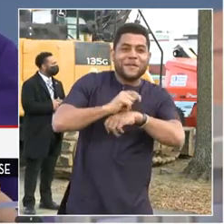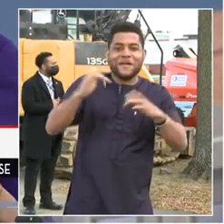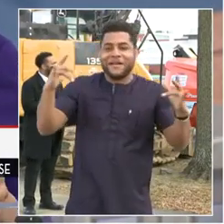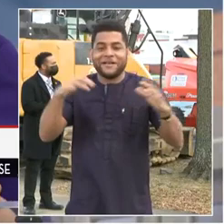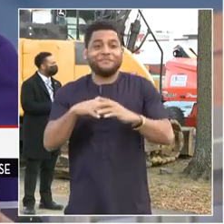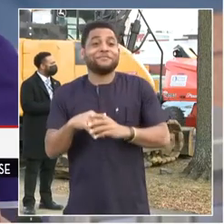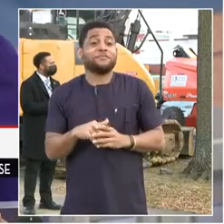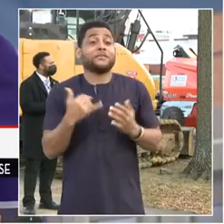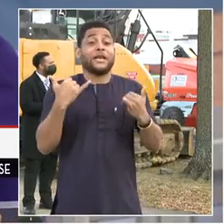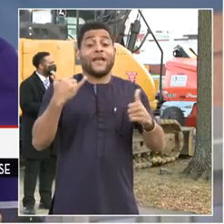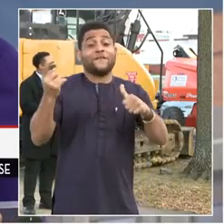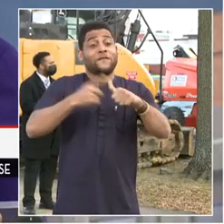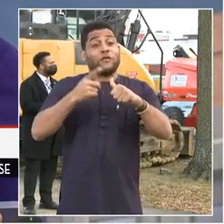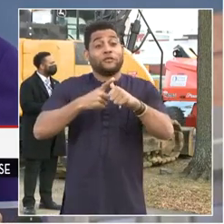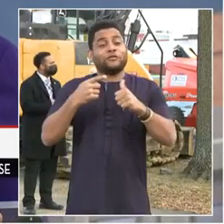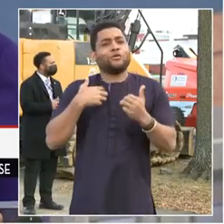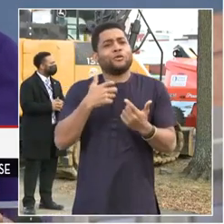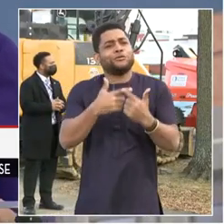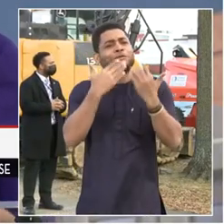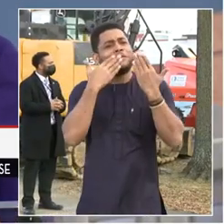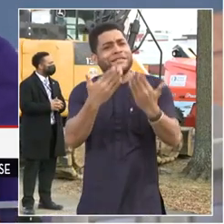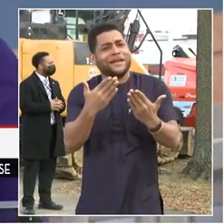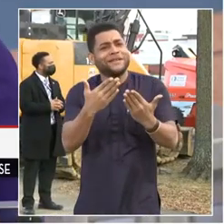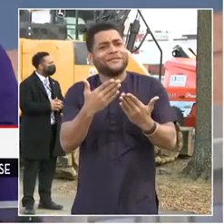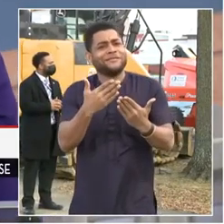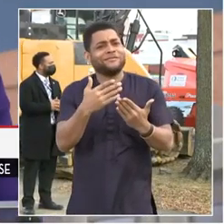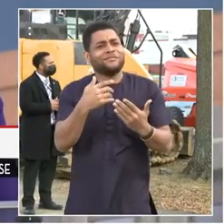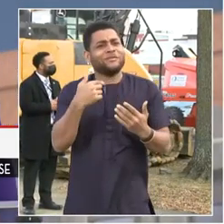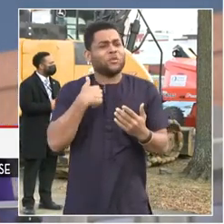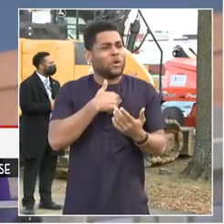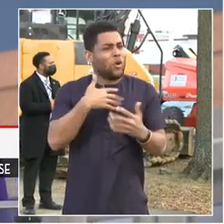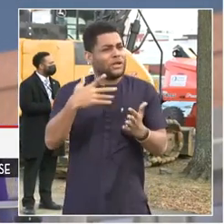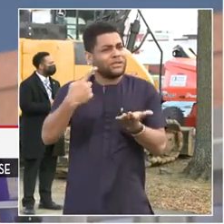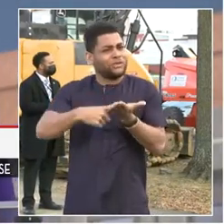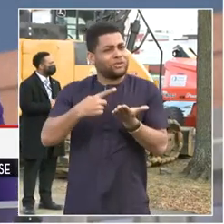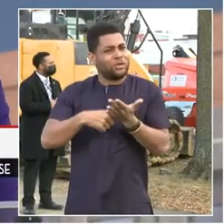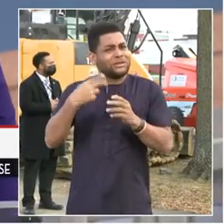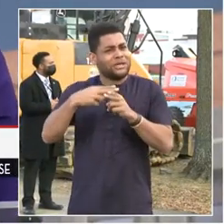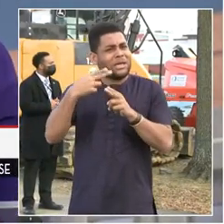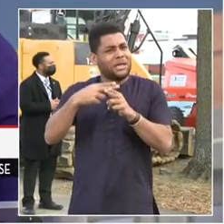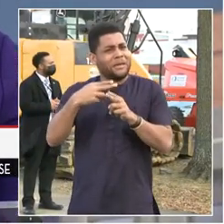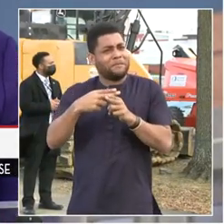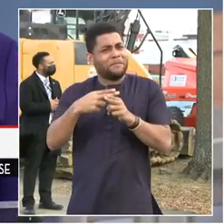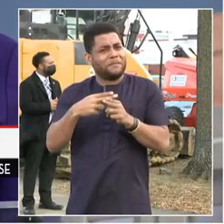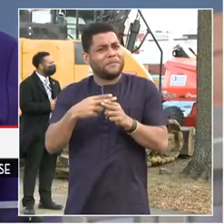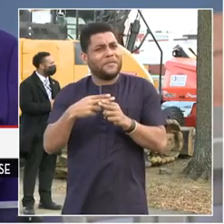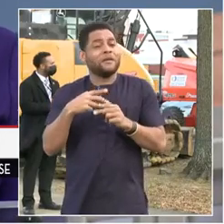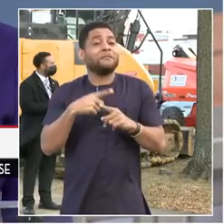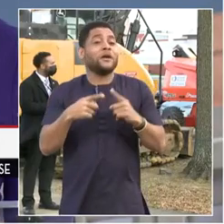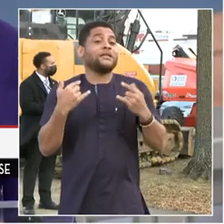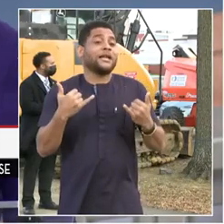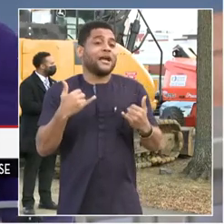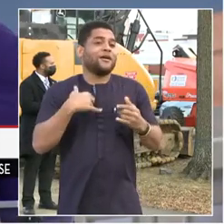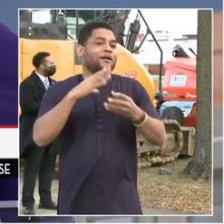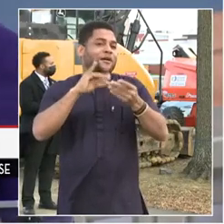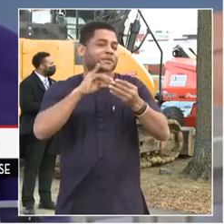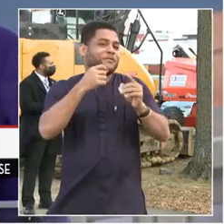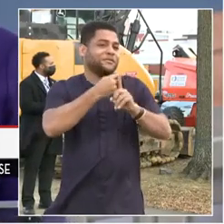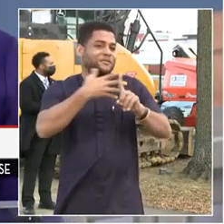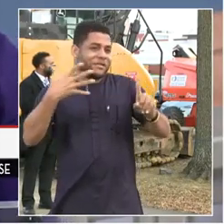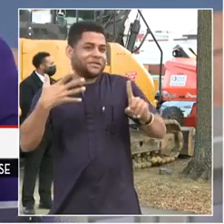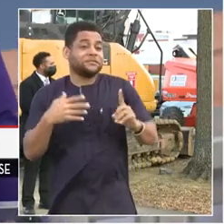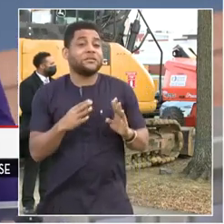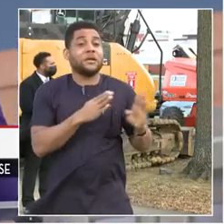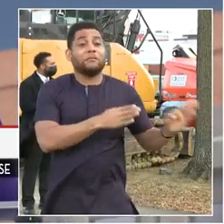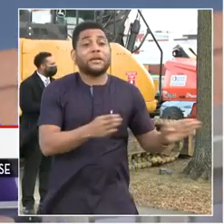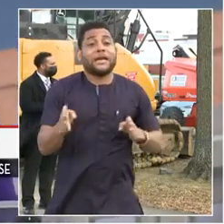thank we already kind of talked about the name of the new hospital, but I'm going to say a bit more. I was going to unveil it, but